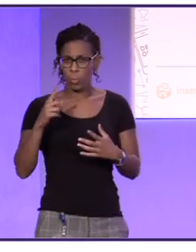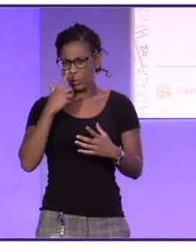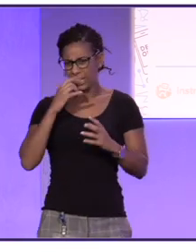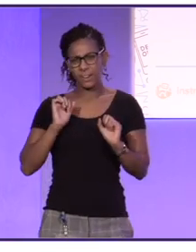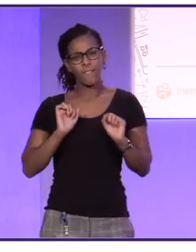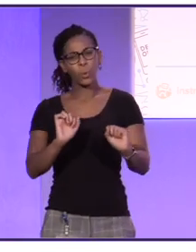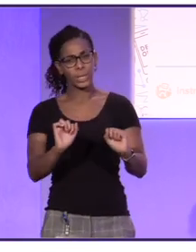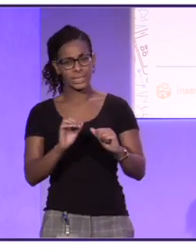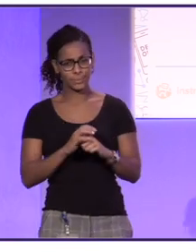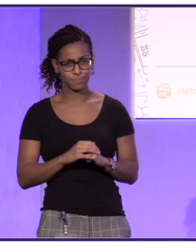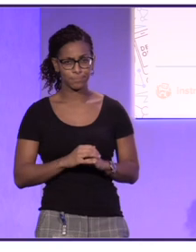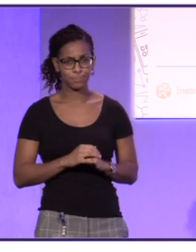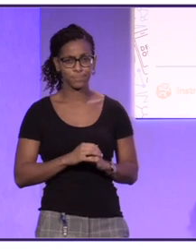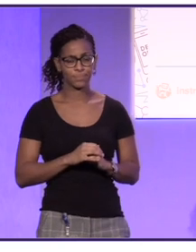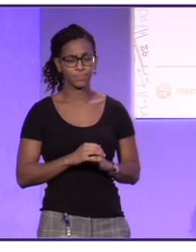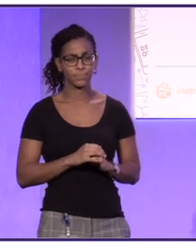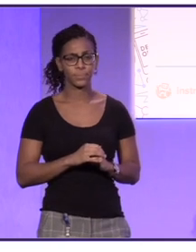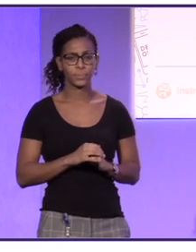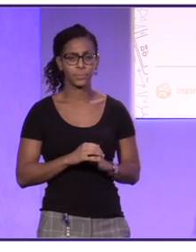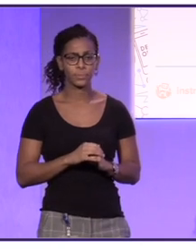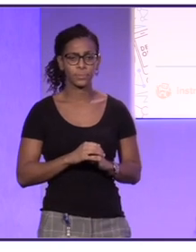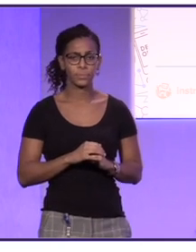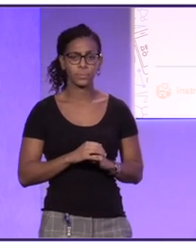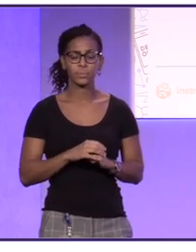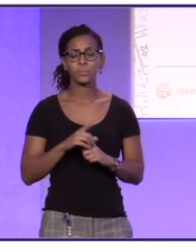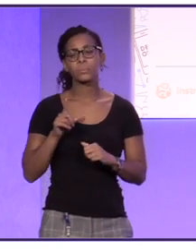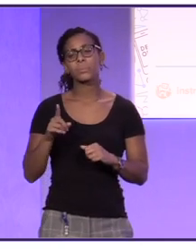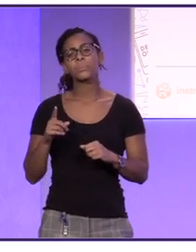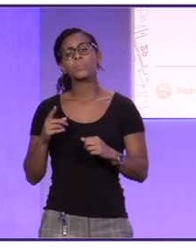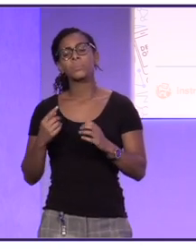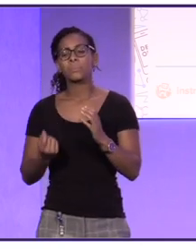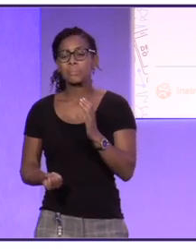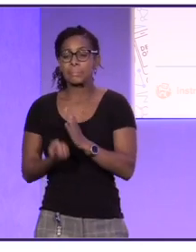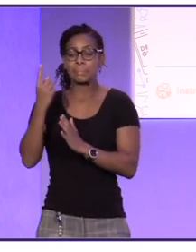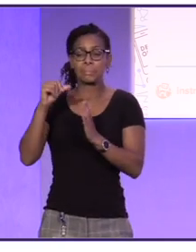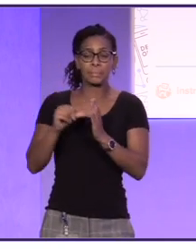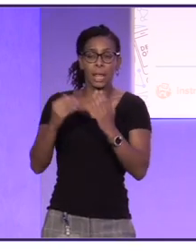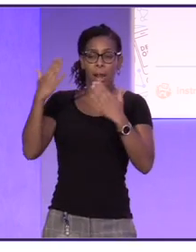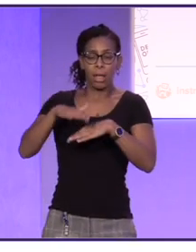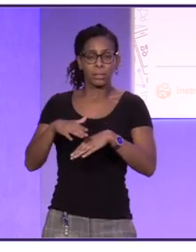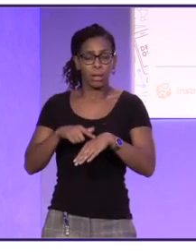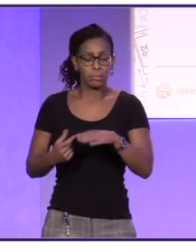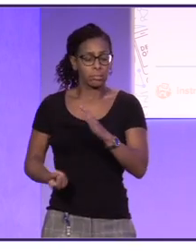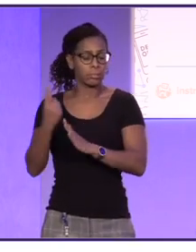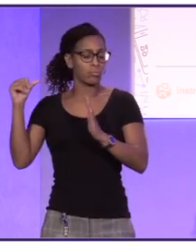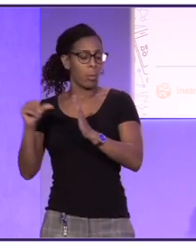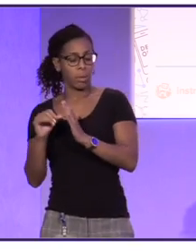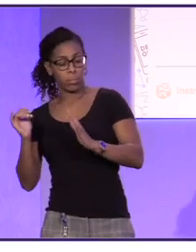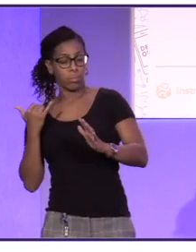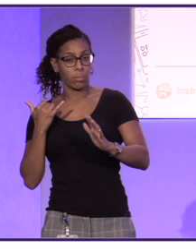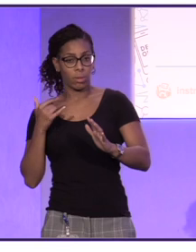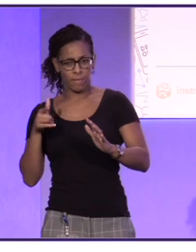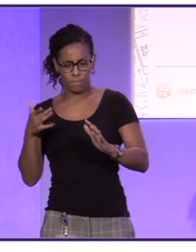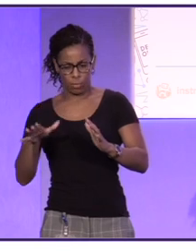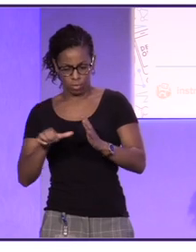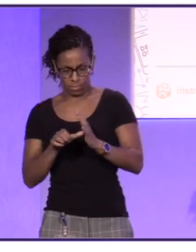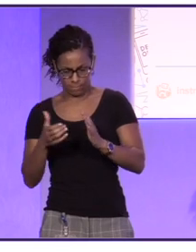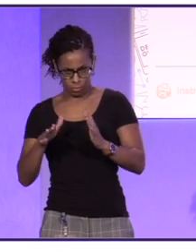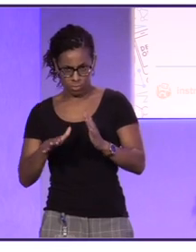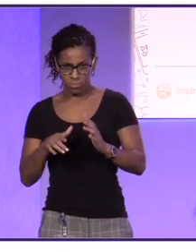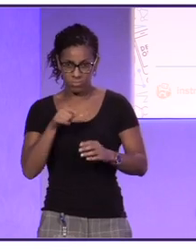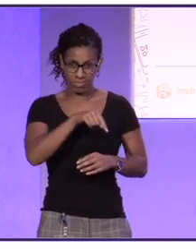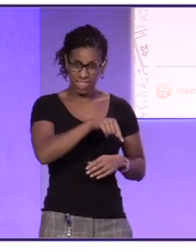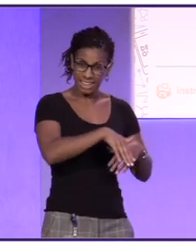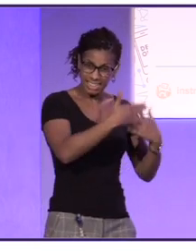Most of the stuff that causes problems in the middle of the night is stuff that we've done during the day. If you never make changes to a system, it's never going